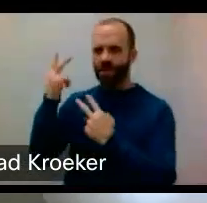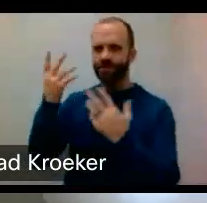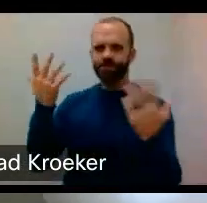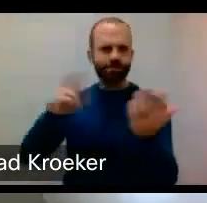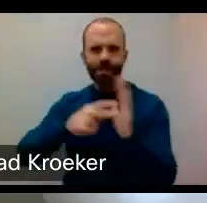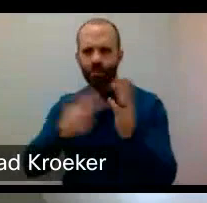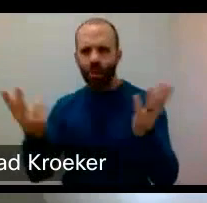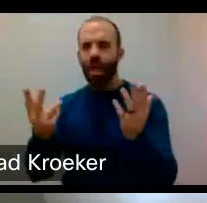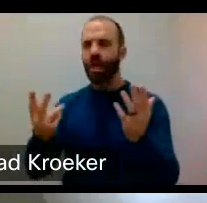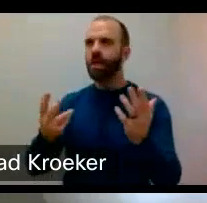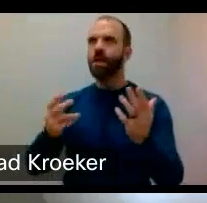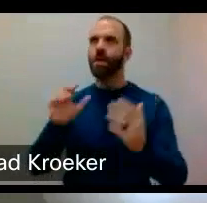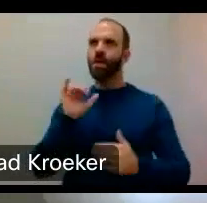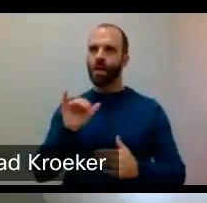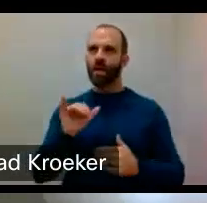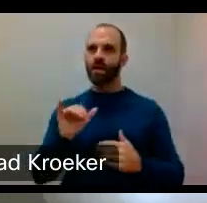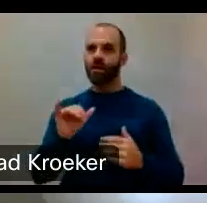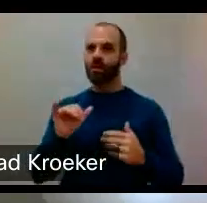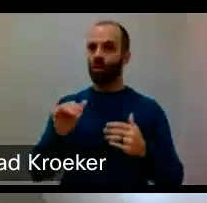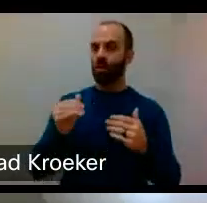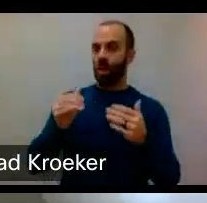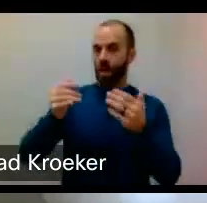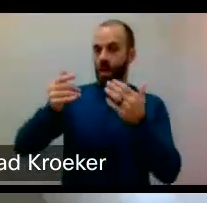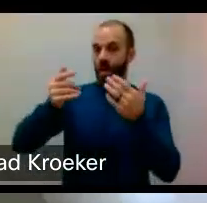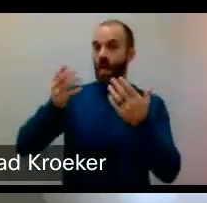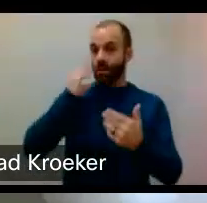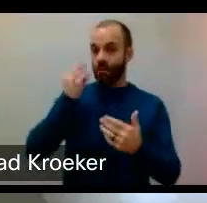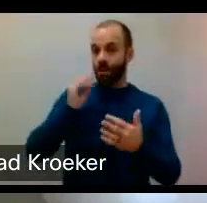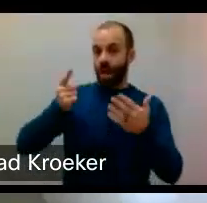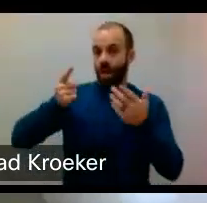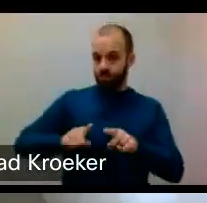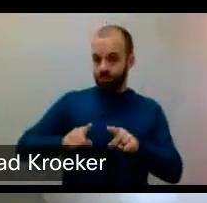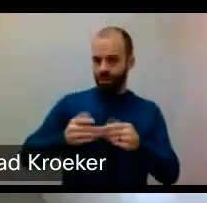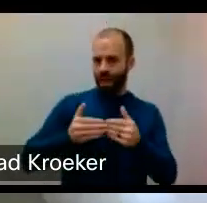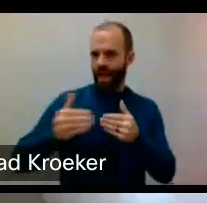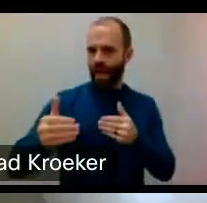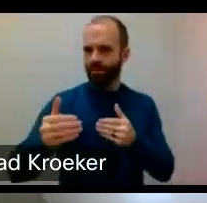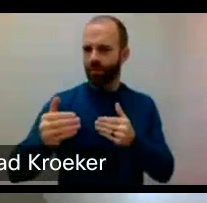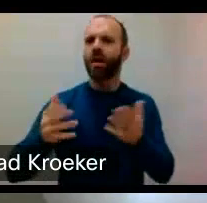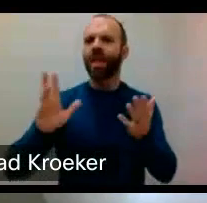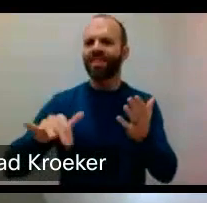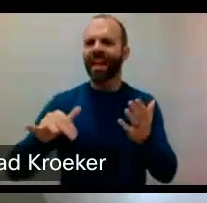happened after an experience or after something that you may have learned.